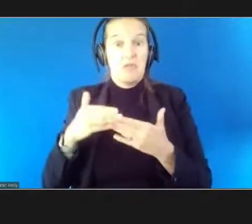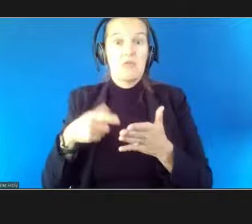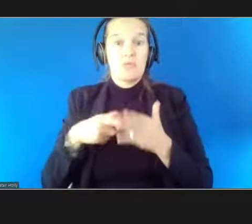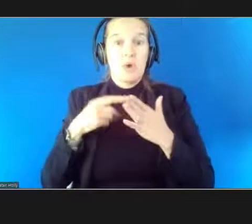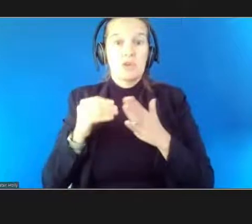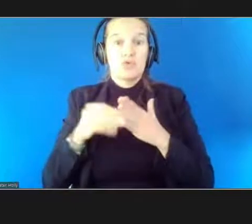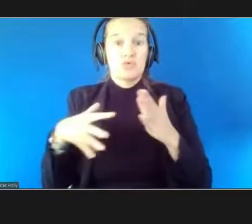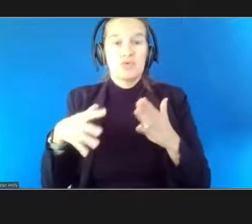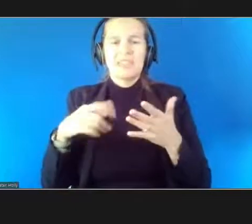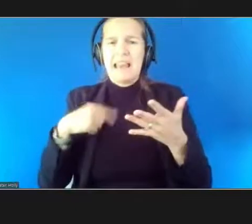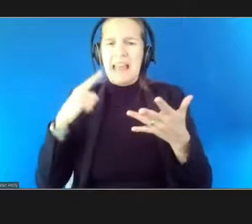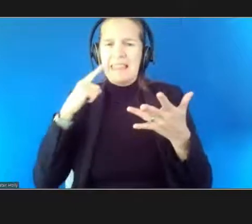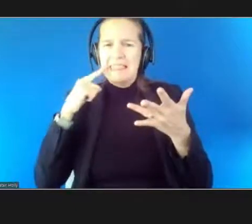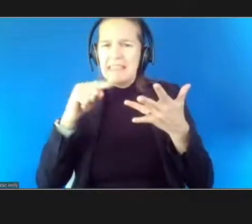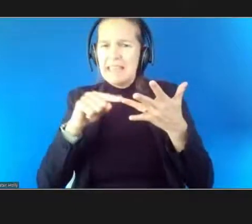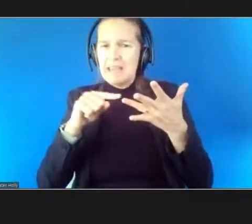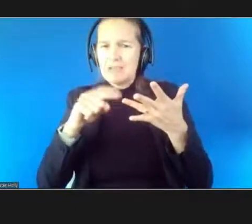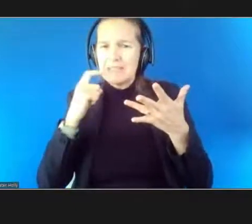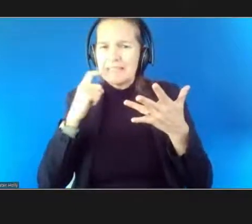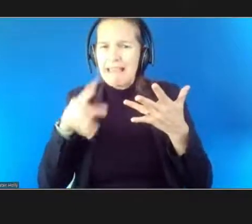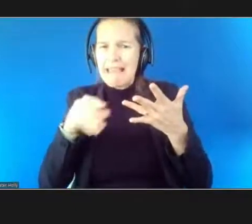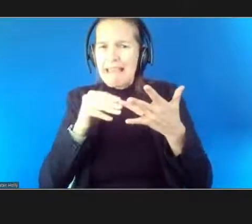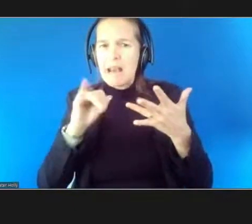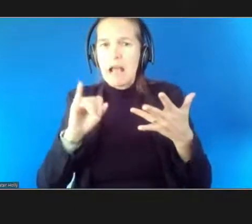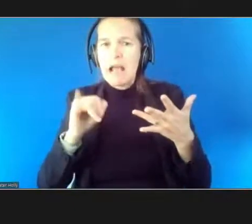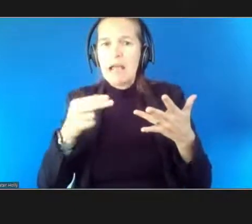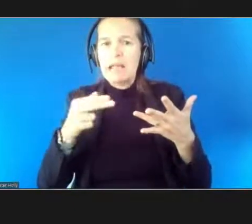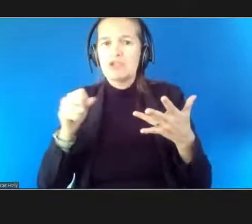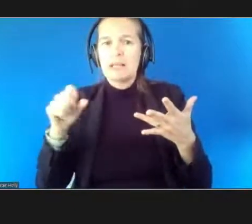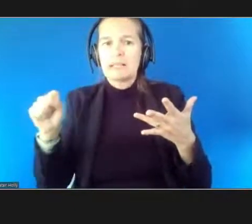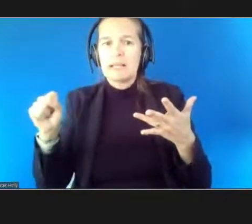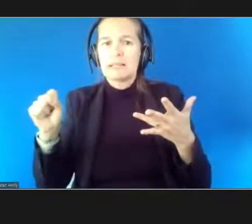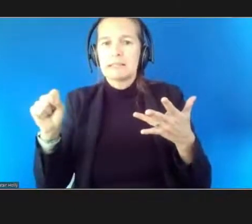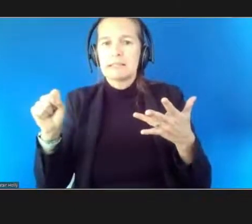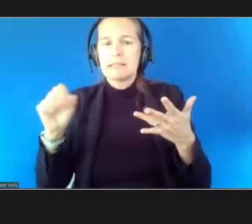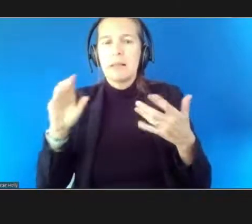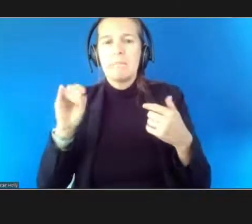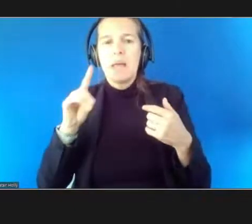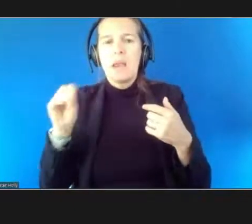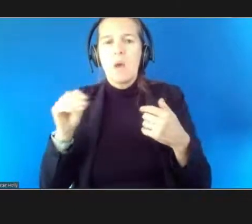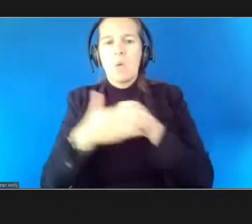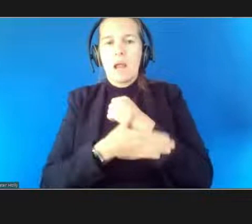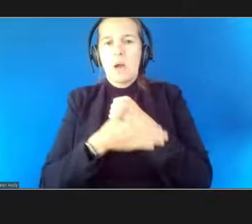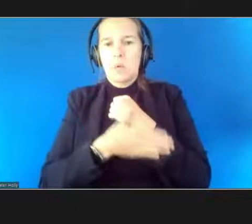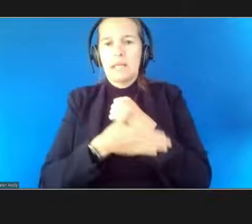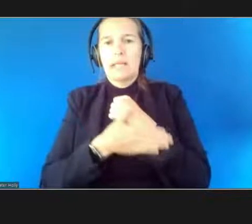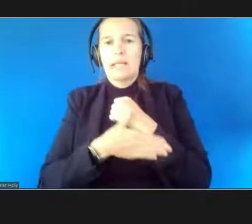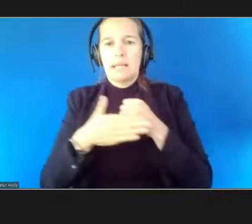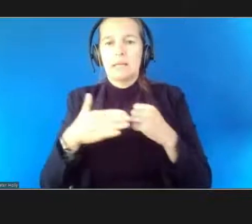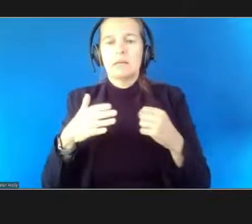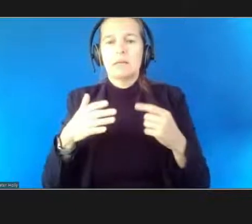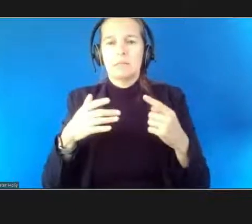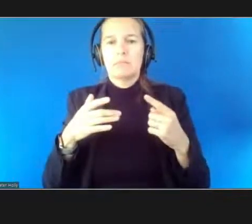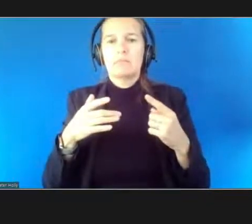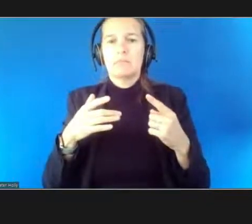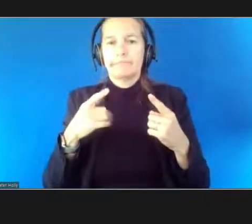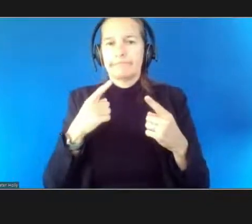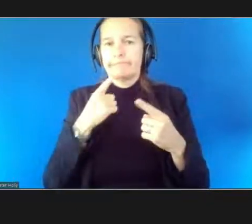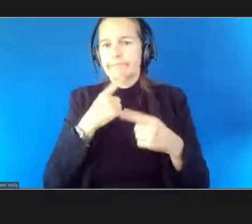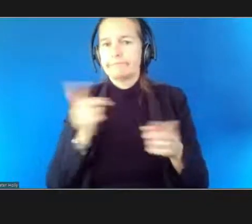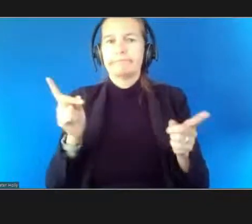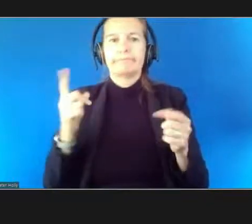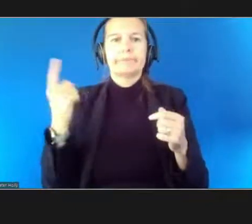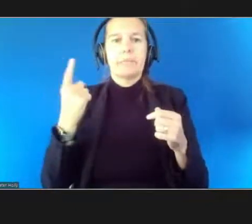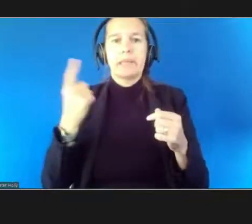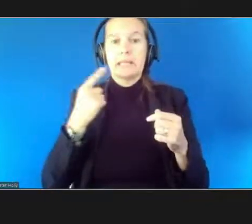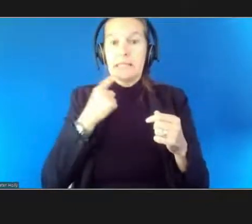added to the list, I believe, is IHSS. Mendocino County was issued something stating